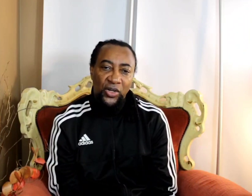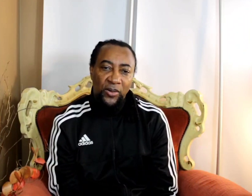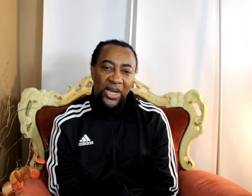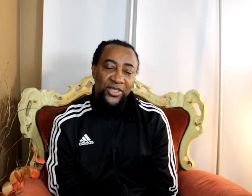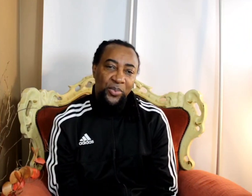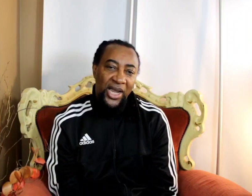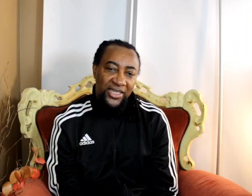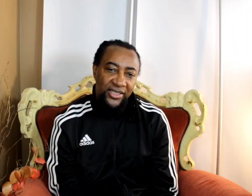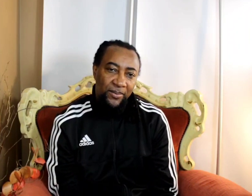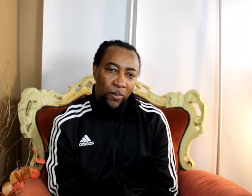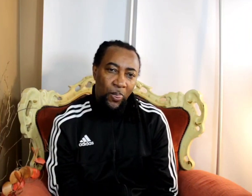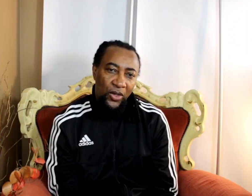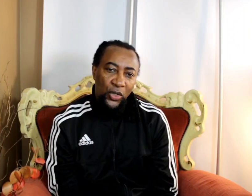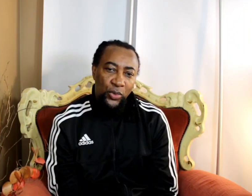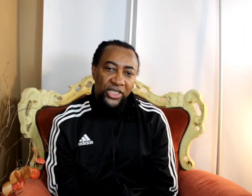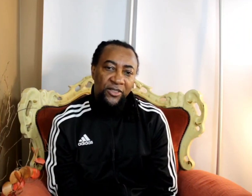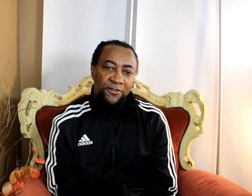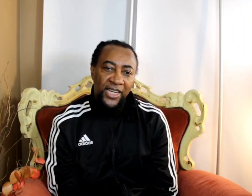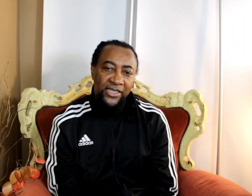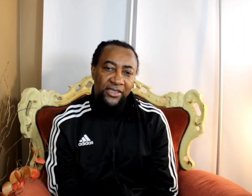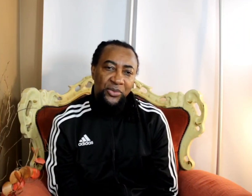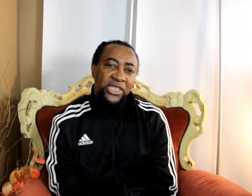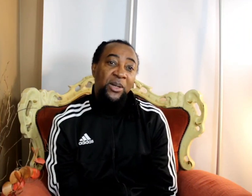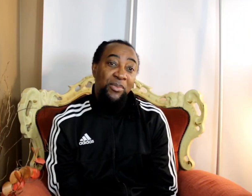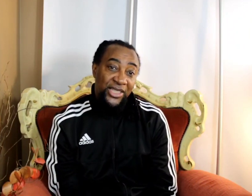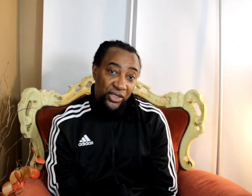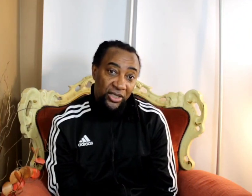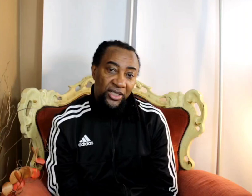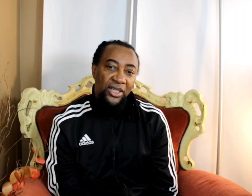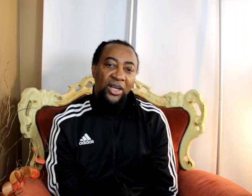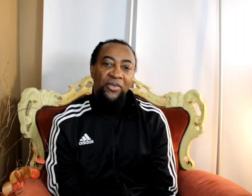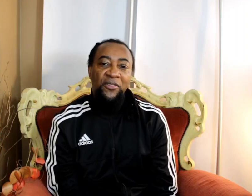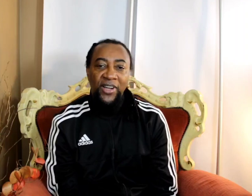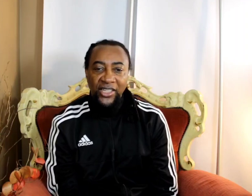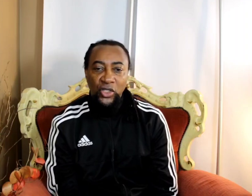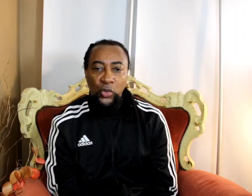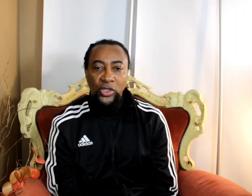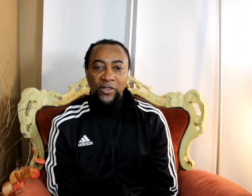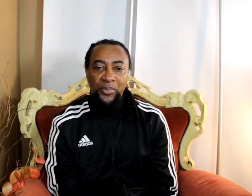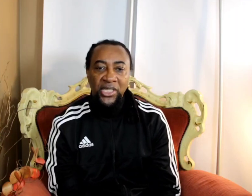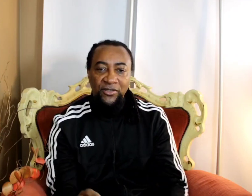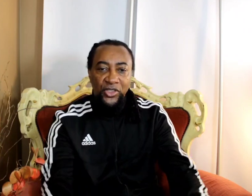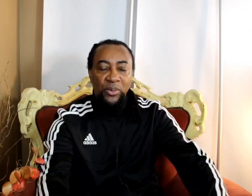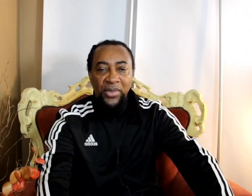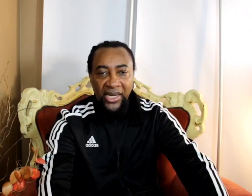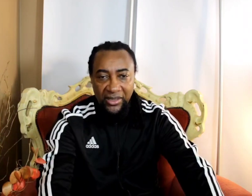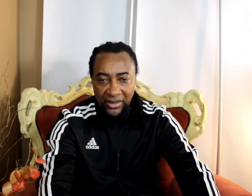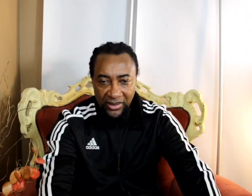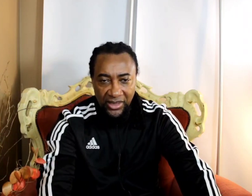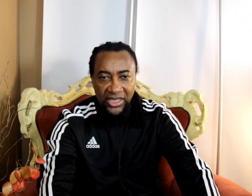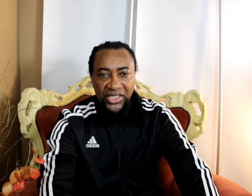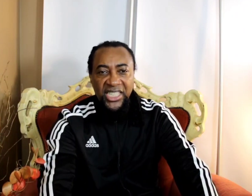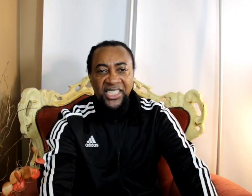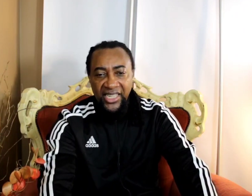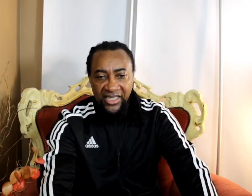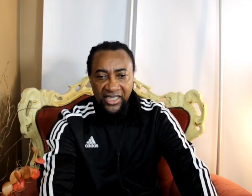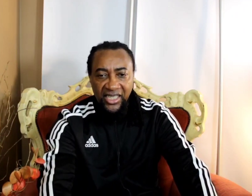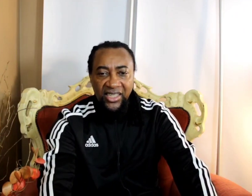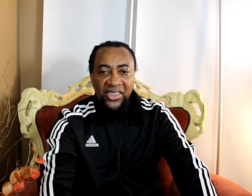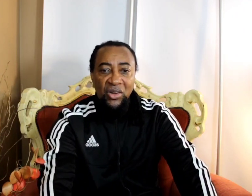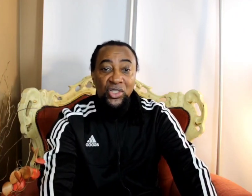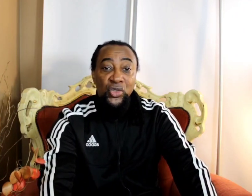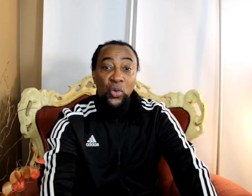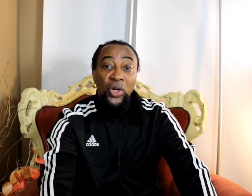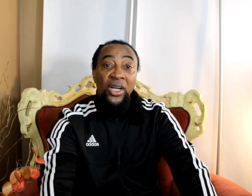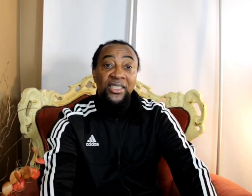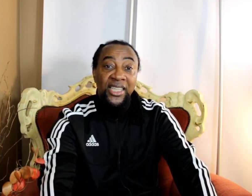take her by surprise, which is a matter of the final Court of Appeal for Jamaica. She said